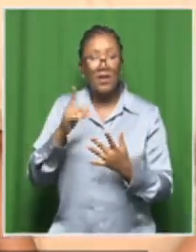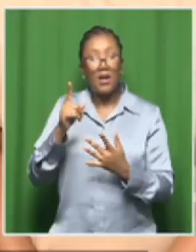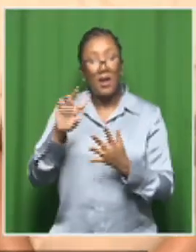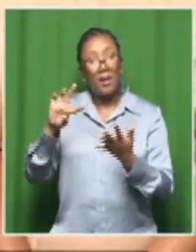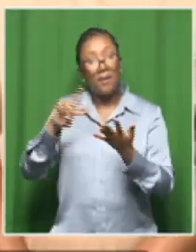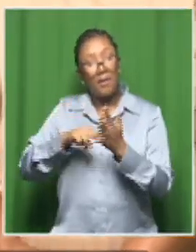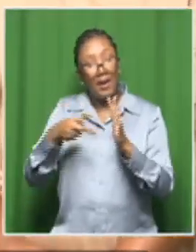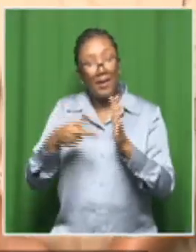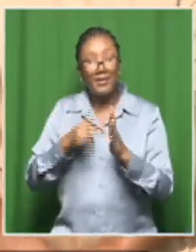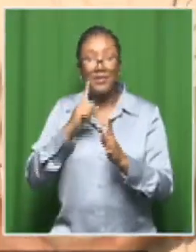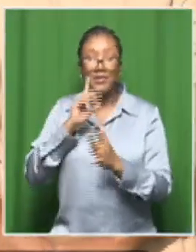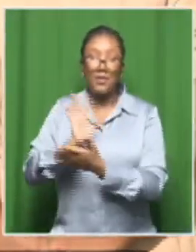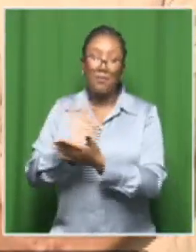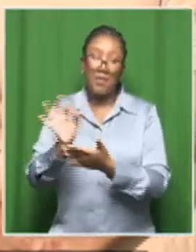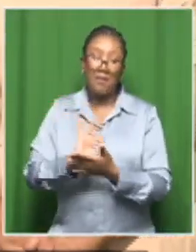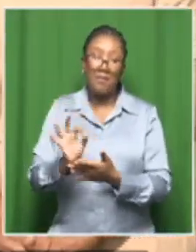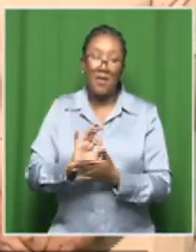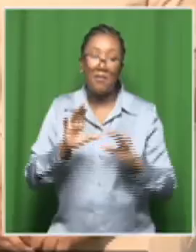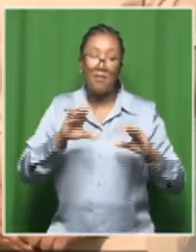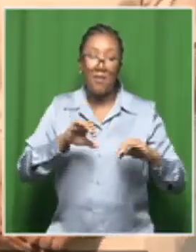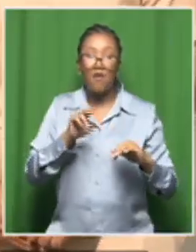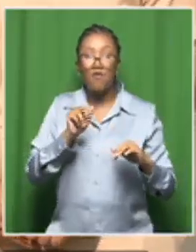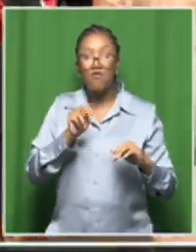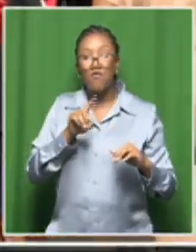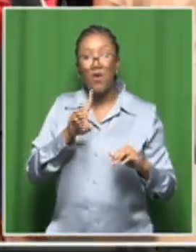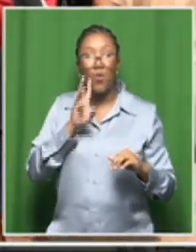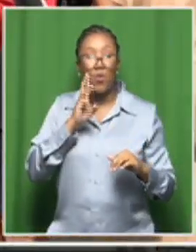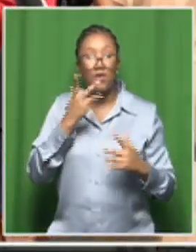maintenance, by rainwater.